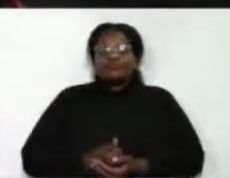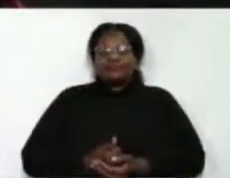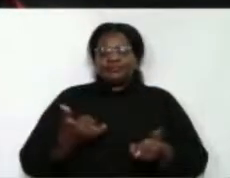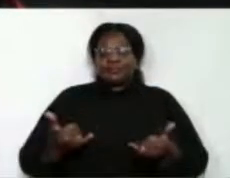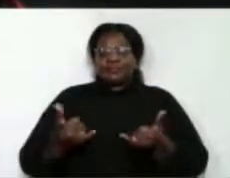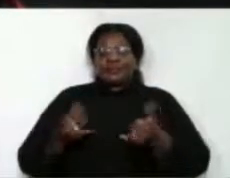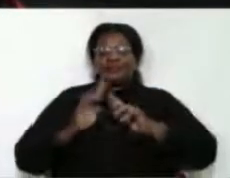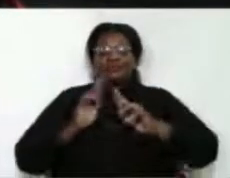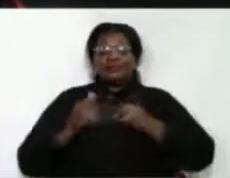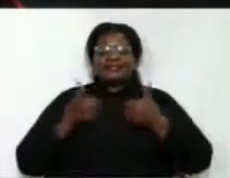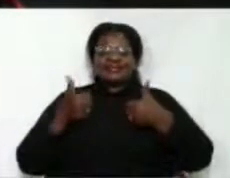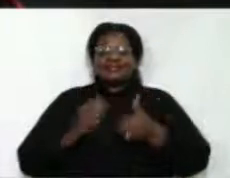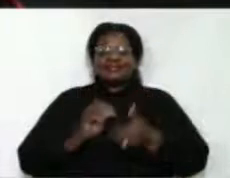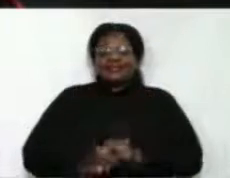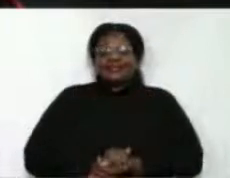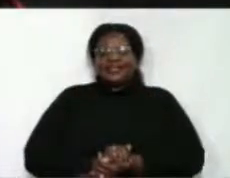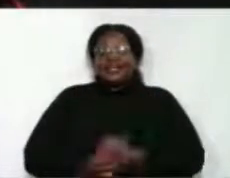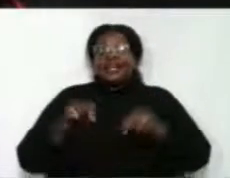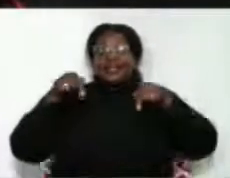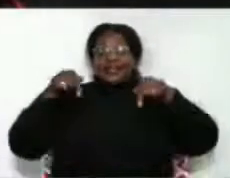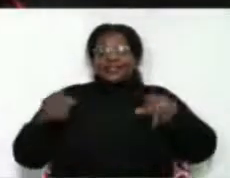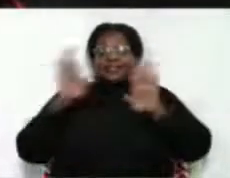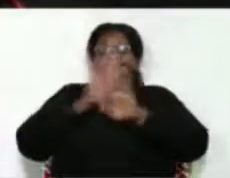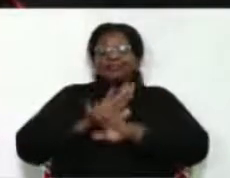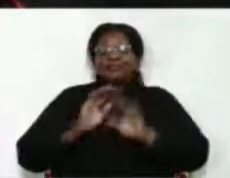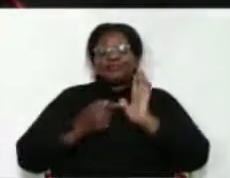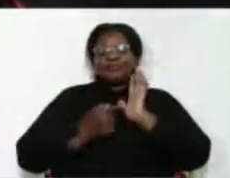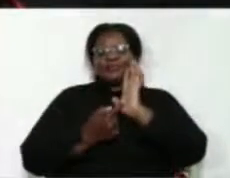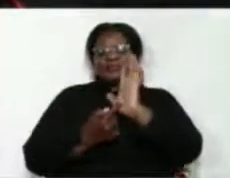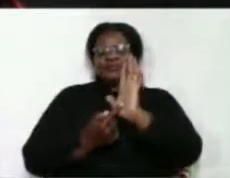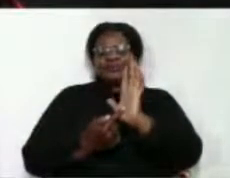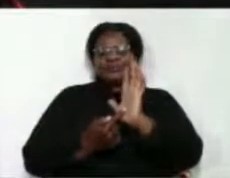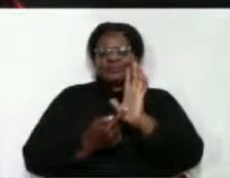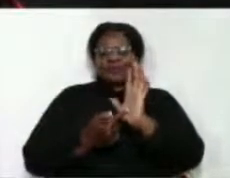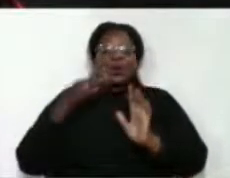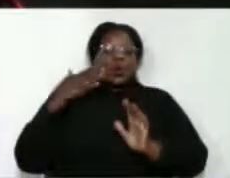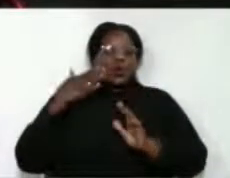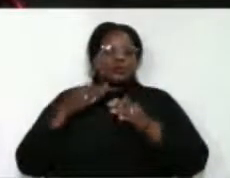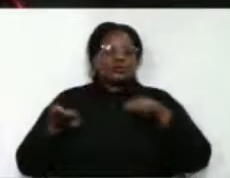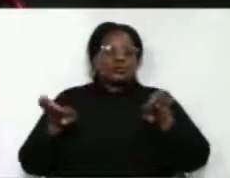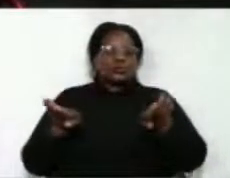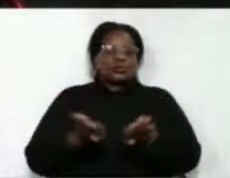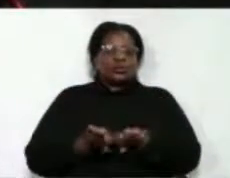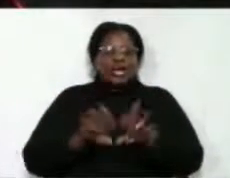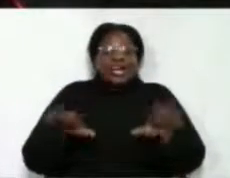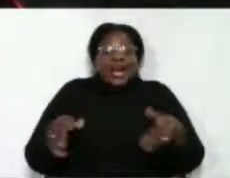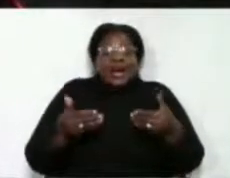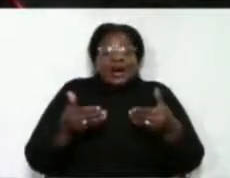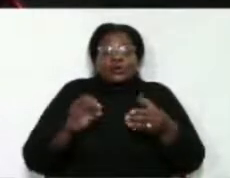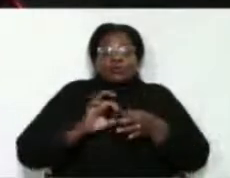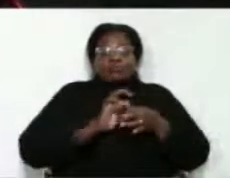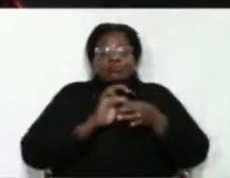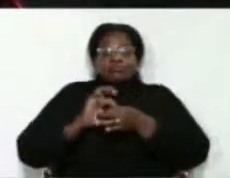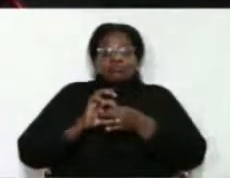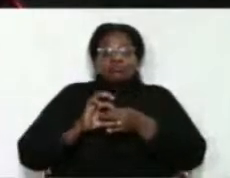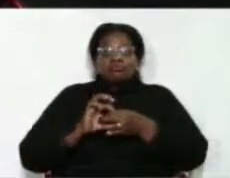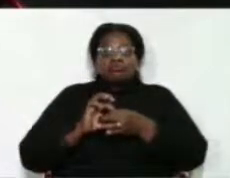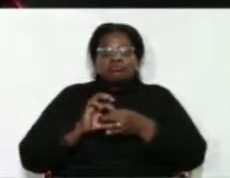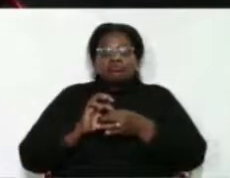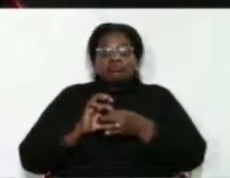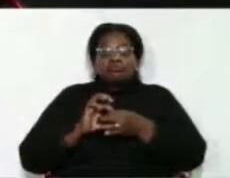All right, tonight's show, we're talking about when to do how to partner up or